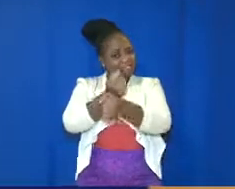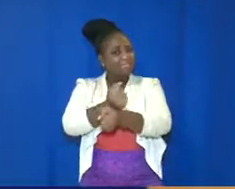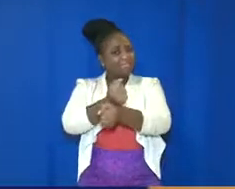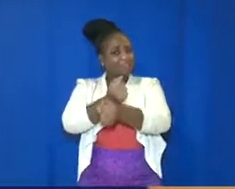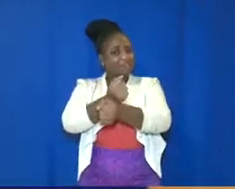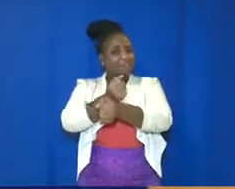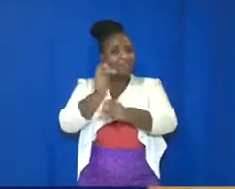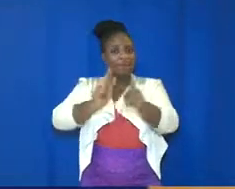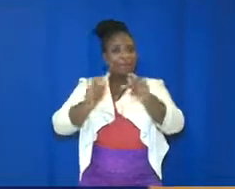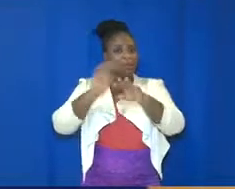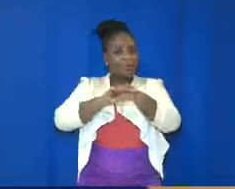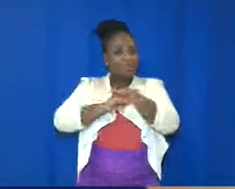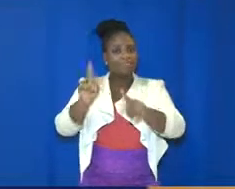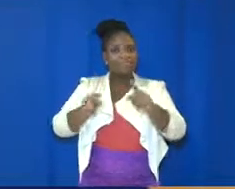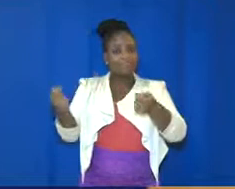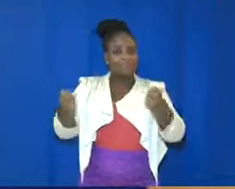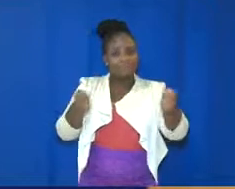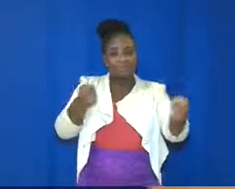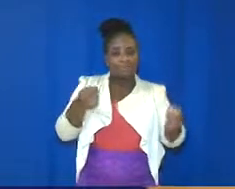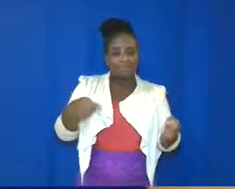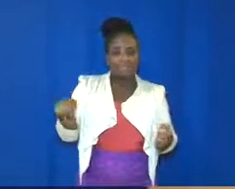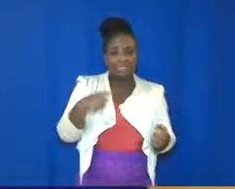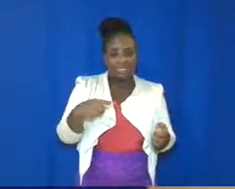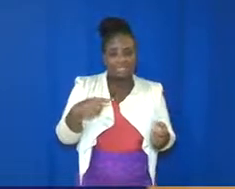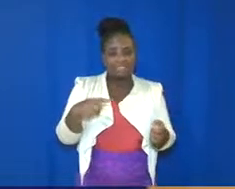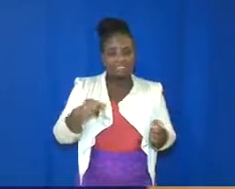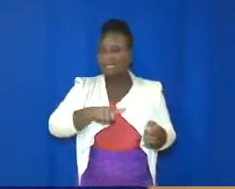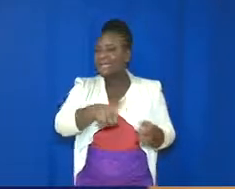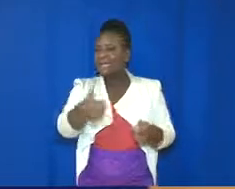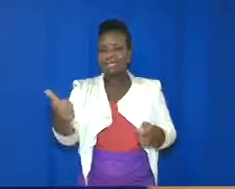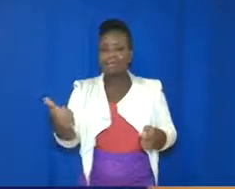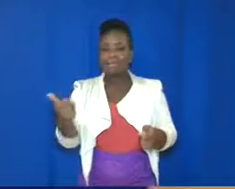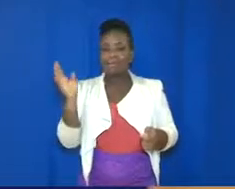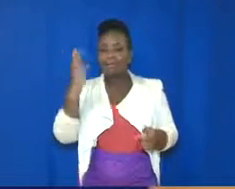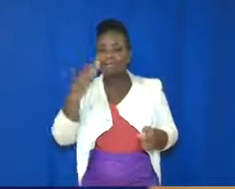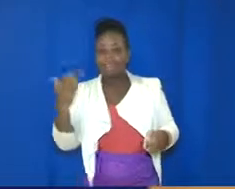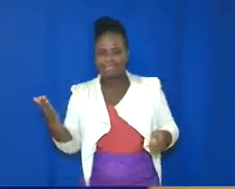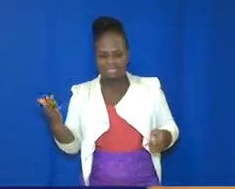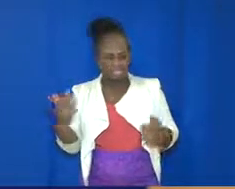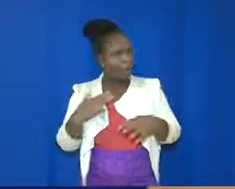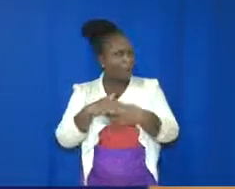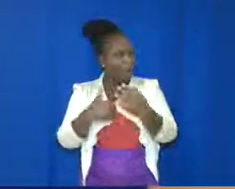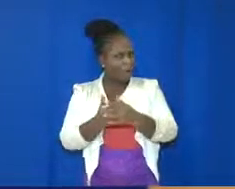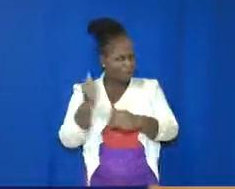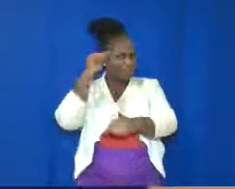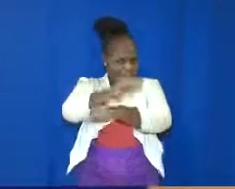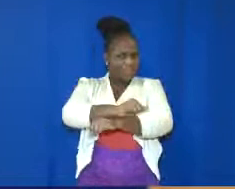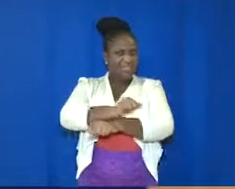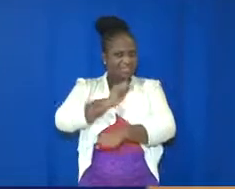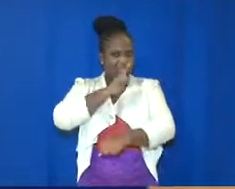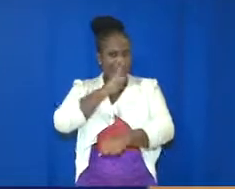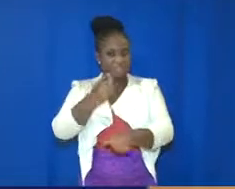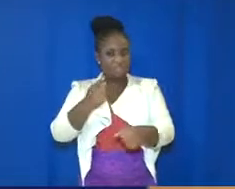slavery, imperialism, colonialism, tyranny, and dictatorship. And we have overcome them